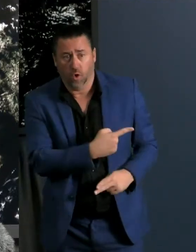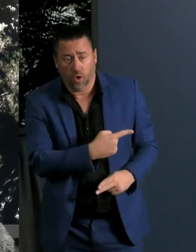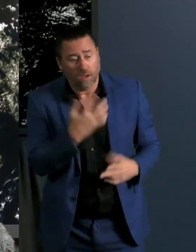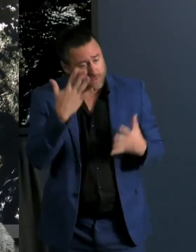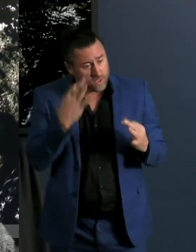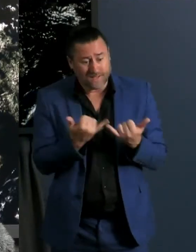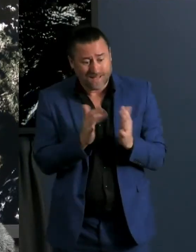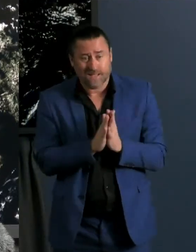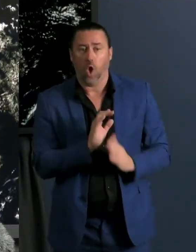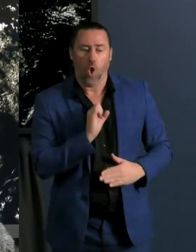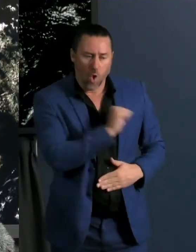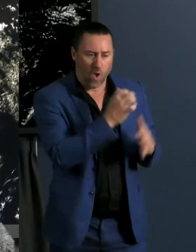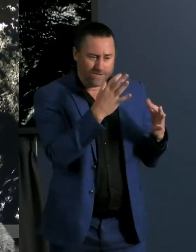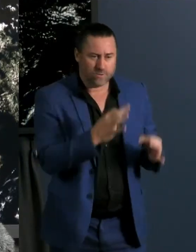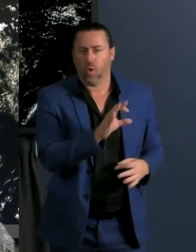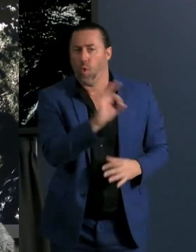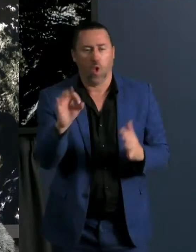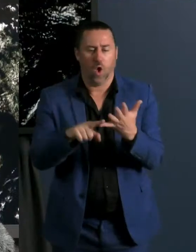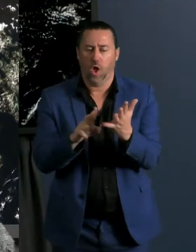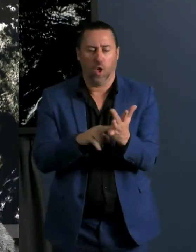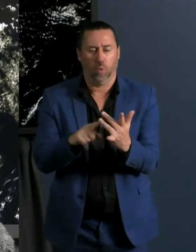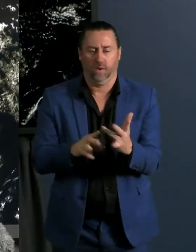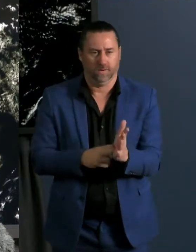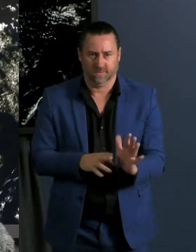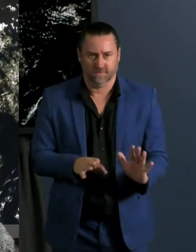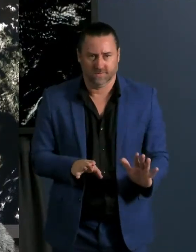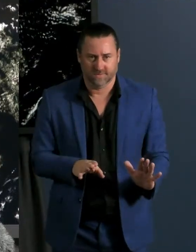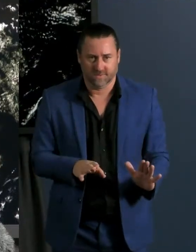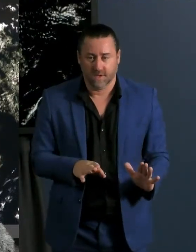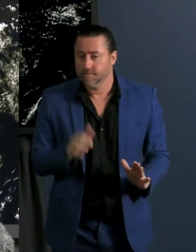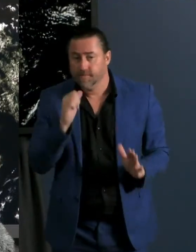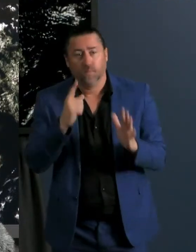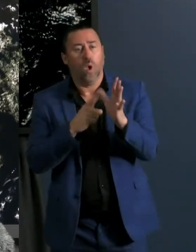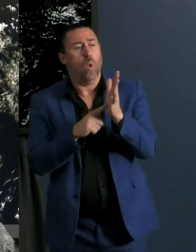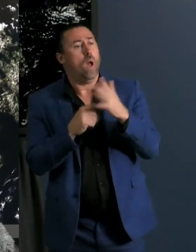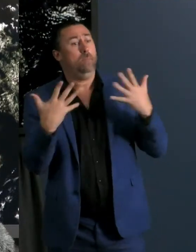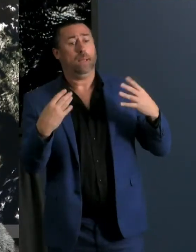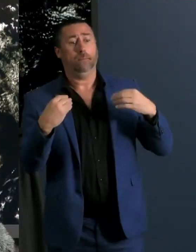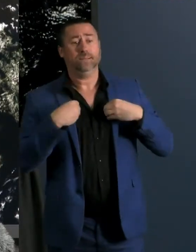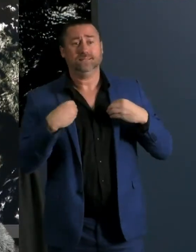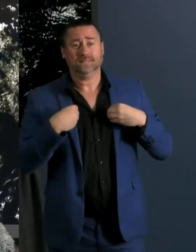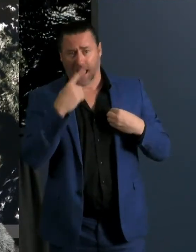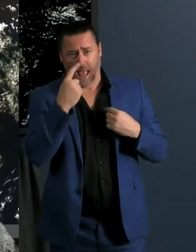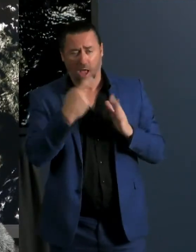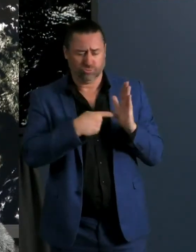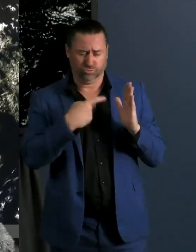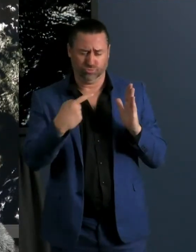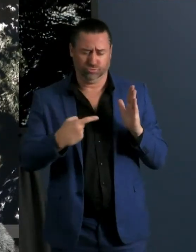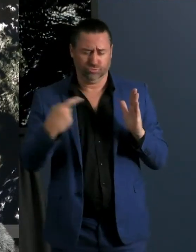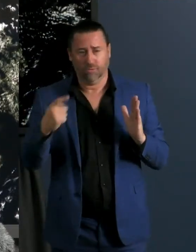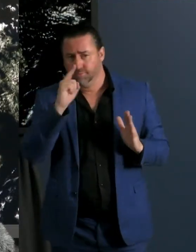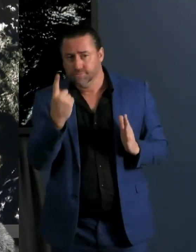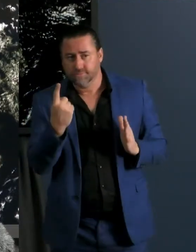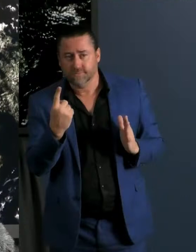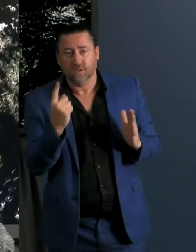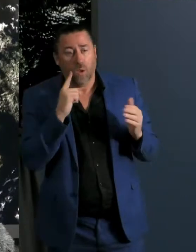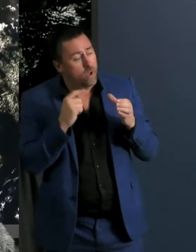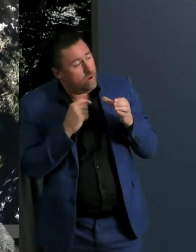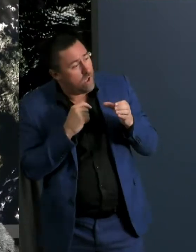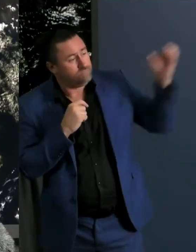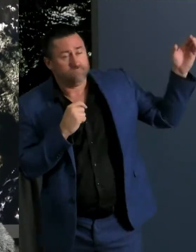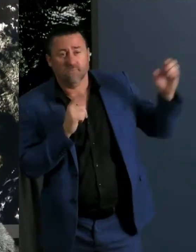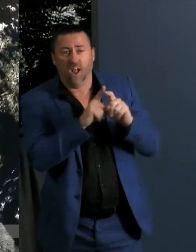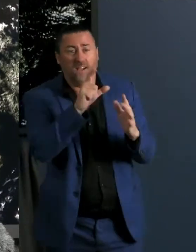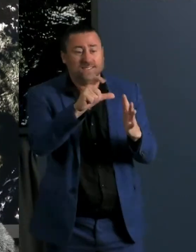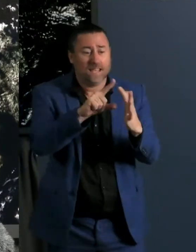was her decision. Now, similarly, all organisations need to resolve how to replace their leader when